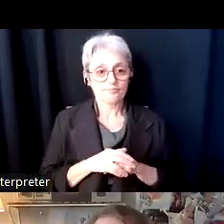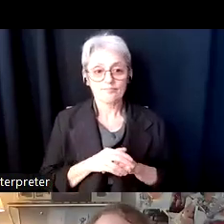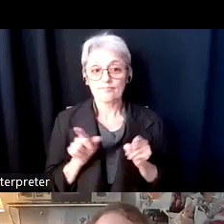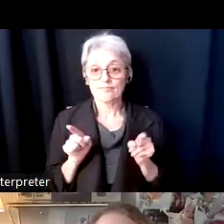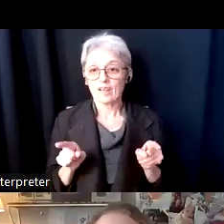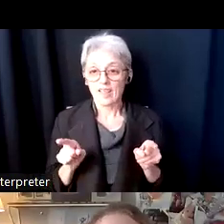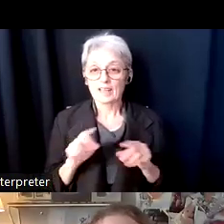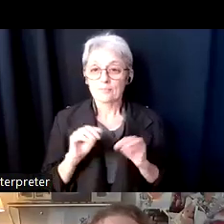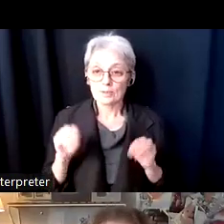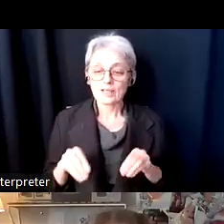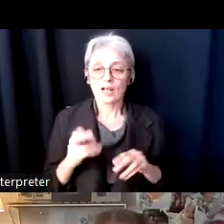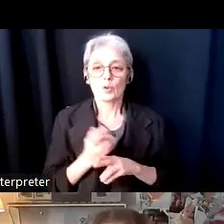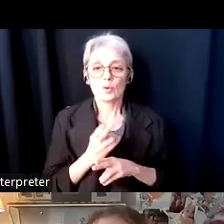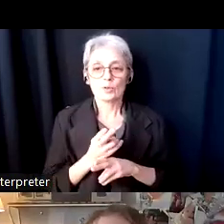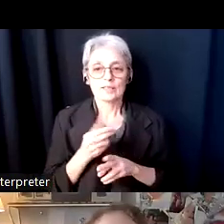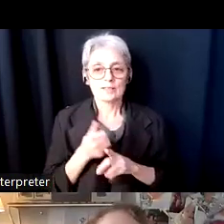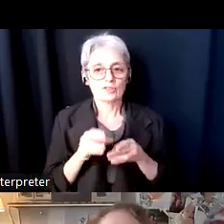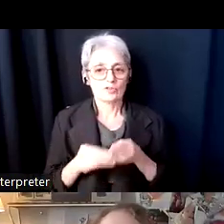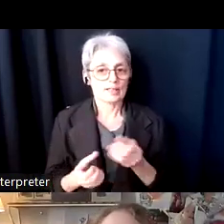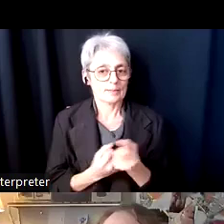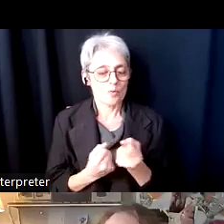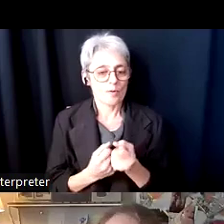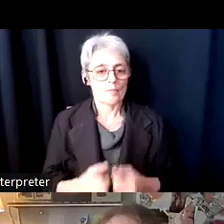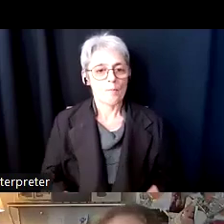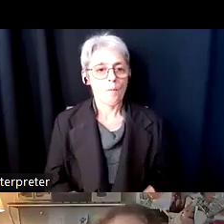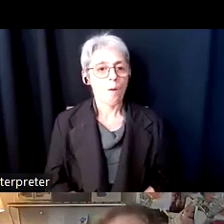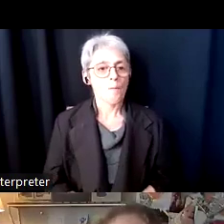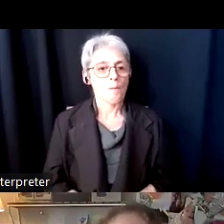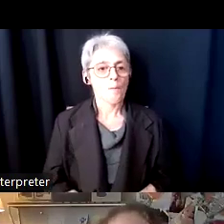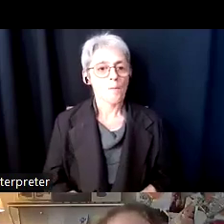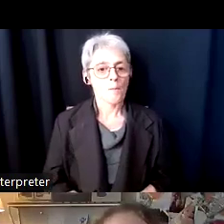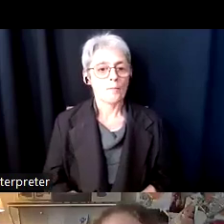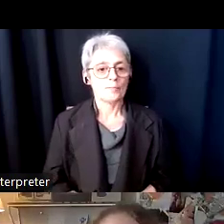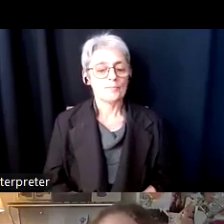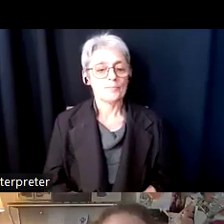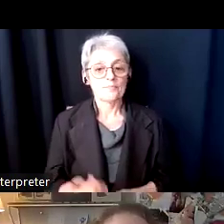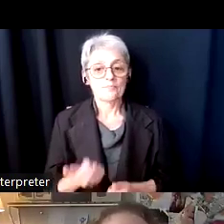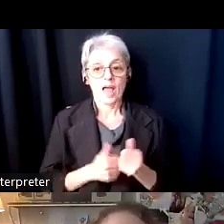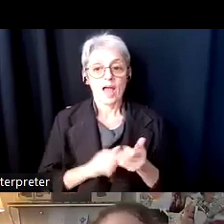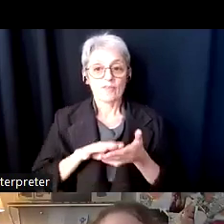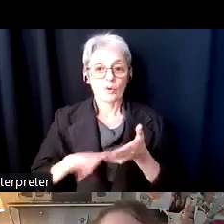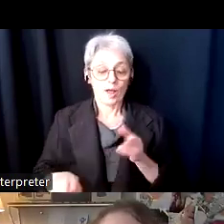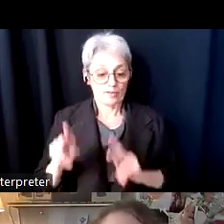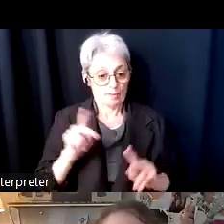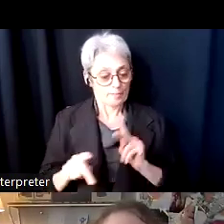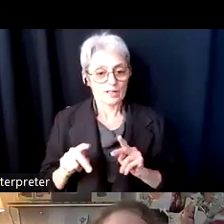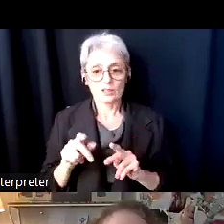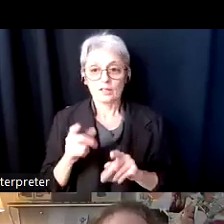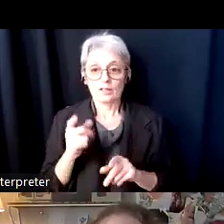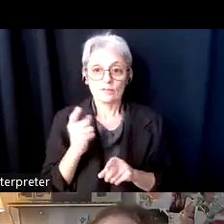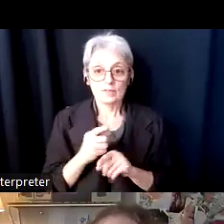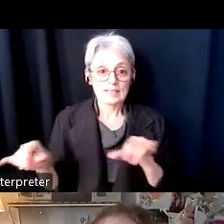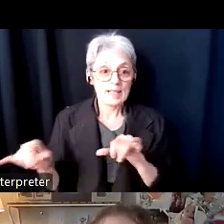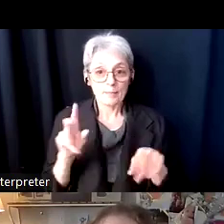supports. It's important to note that because not every waiver population might be sampled to the same extent,